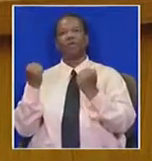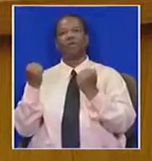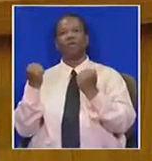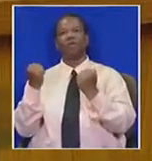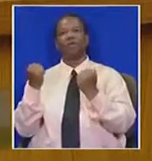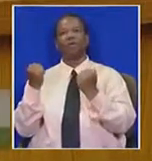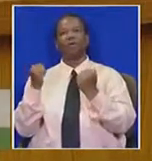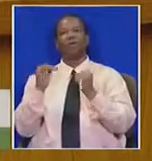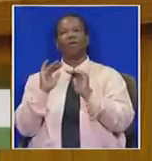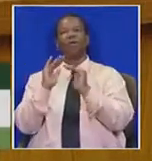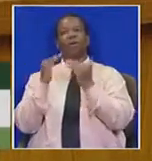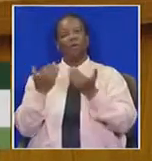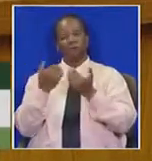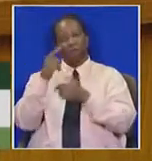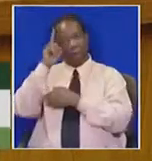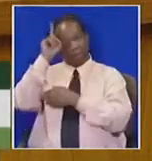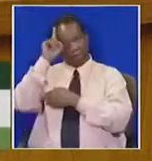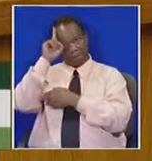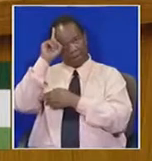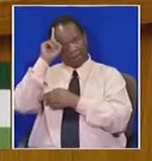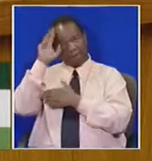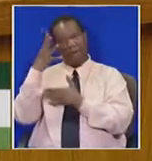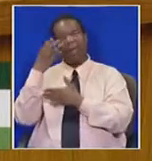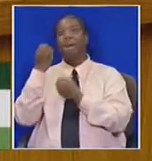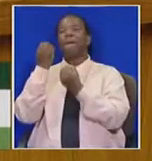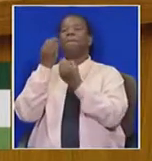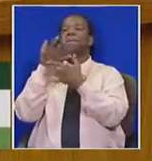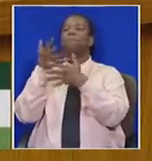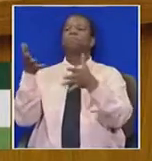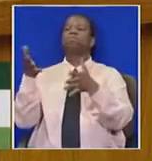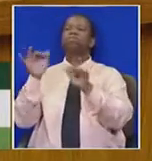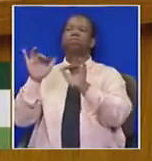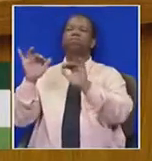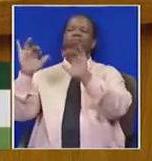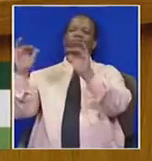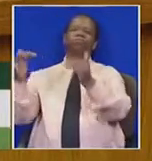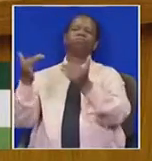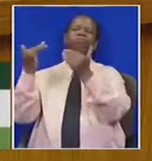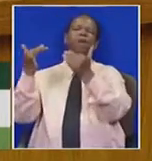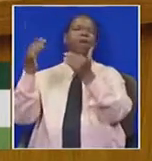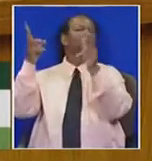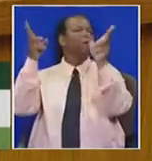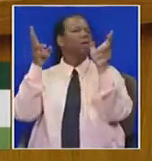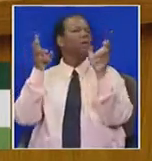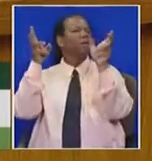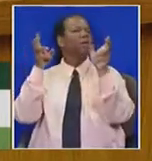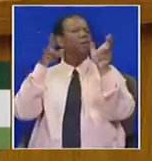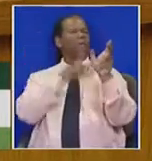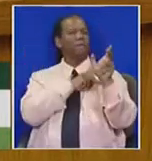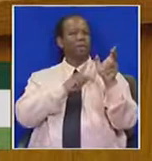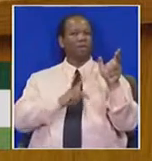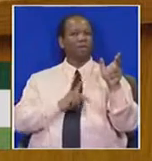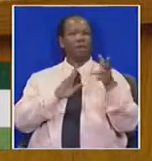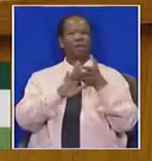Nkwe, thousands and thousands came to listen to you to inspire them. From the St.